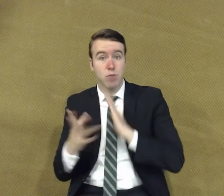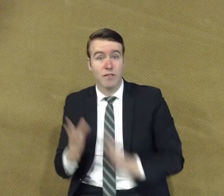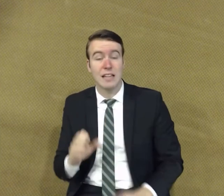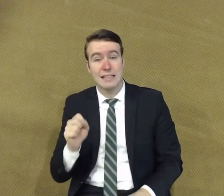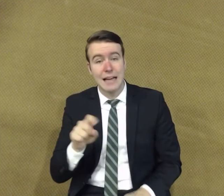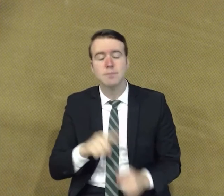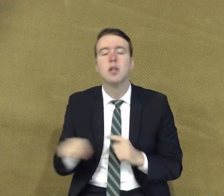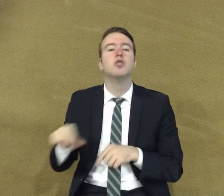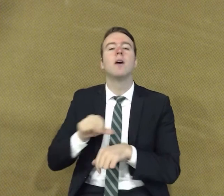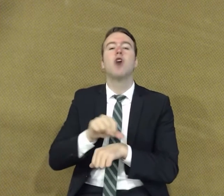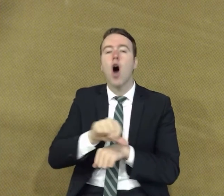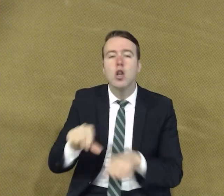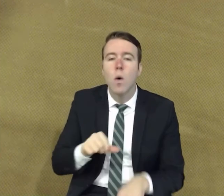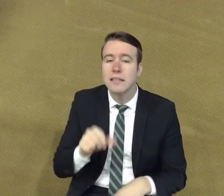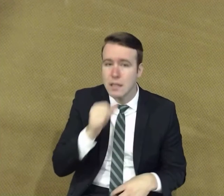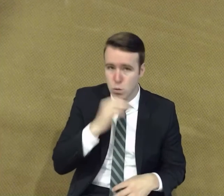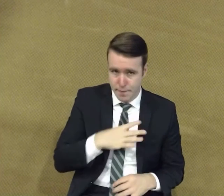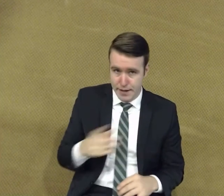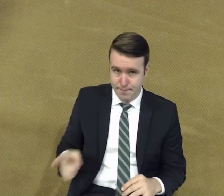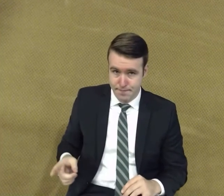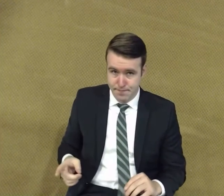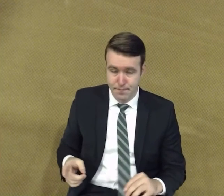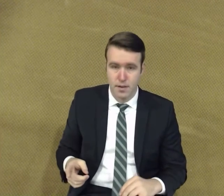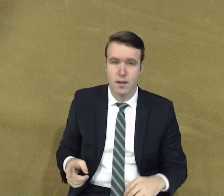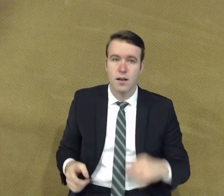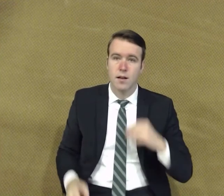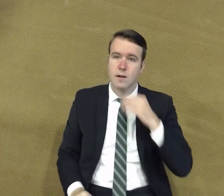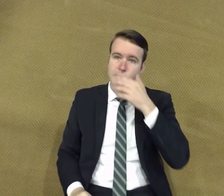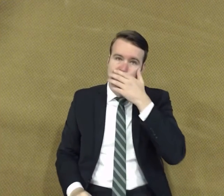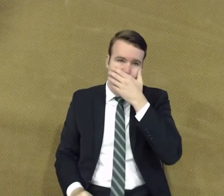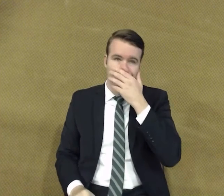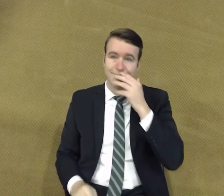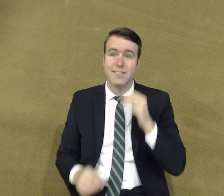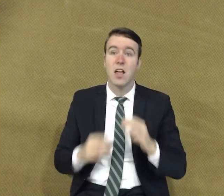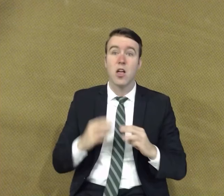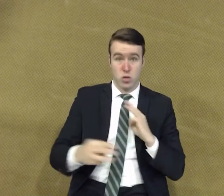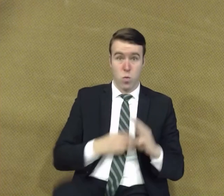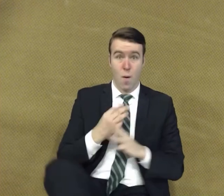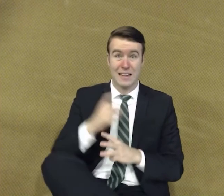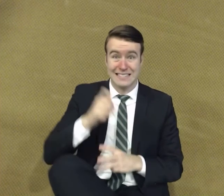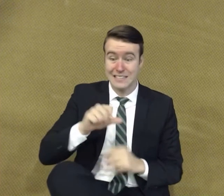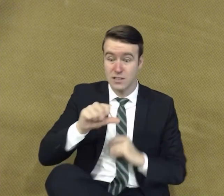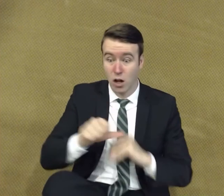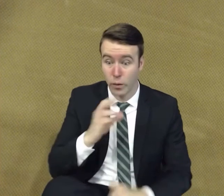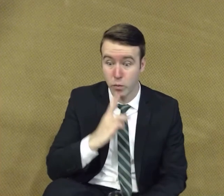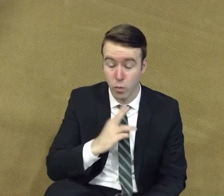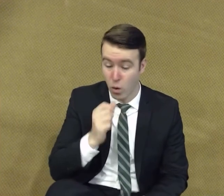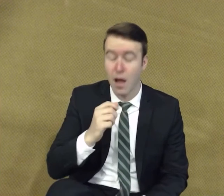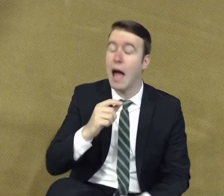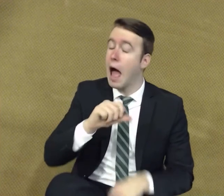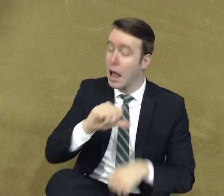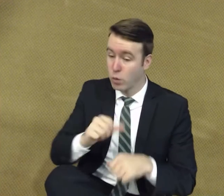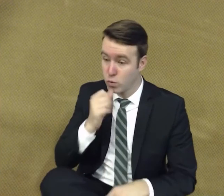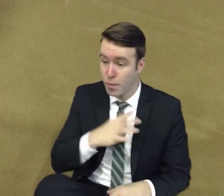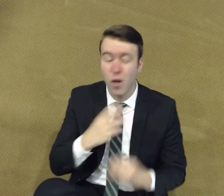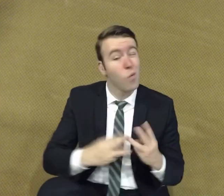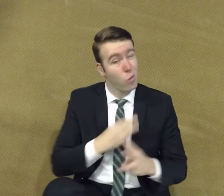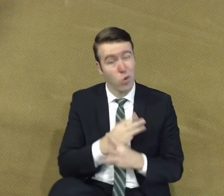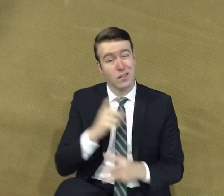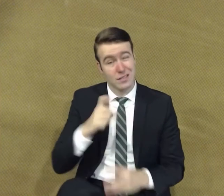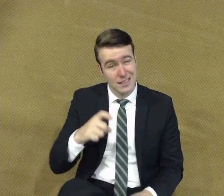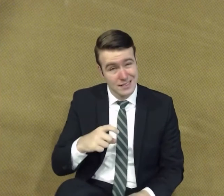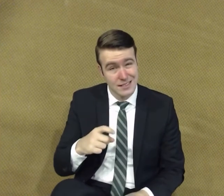that she was an anointed woman. How much does the world need an anointed woman? That you can see the